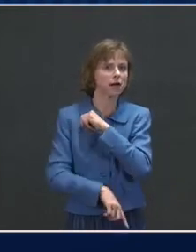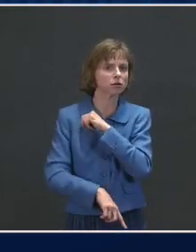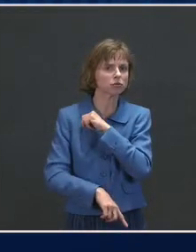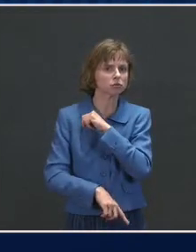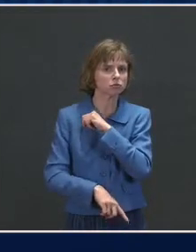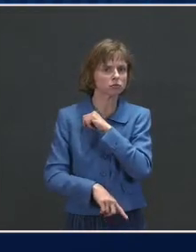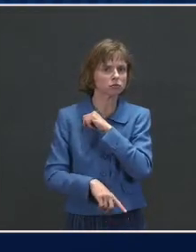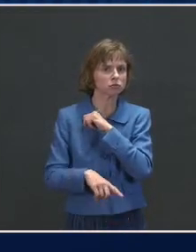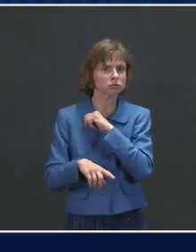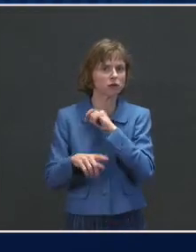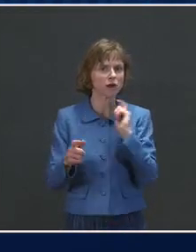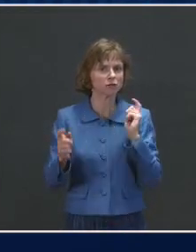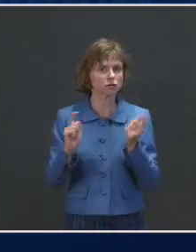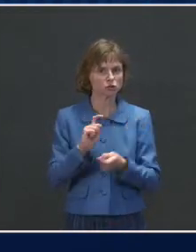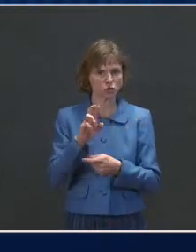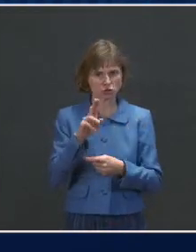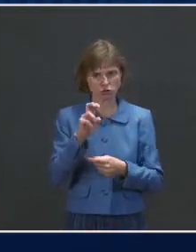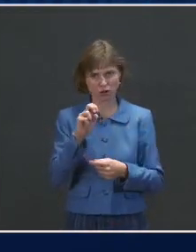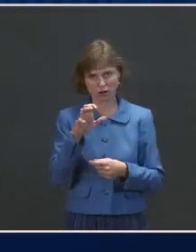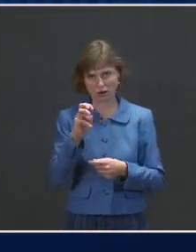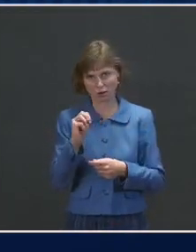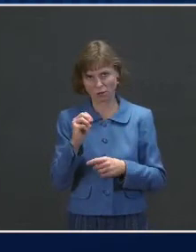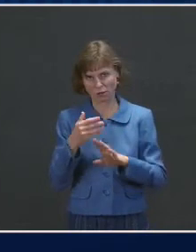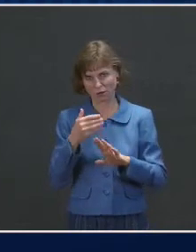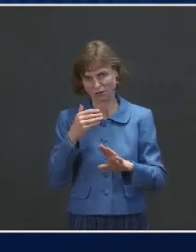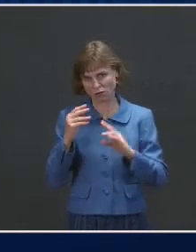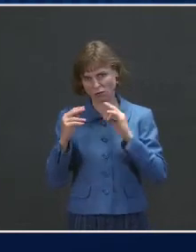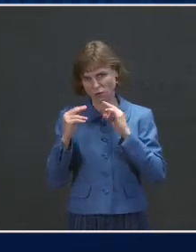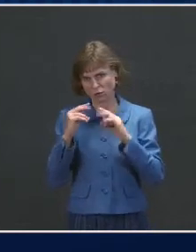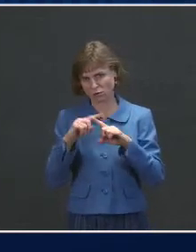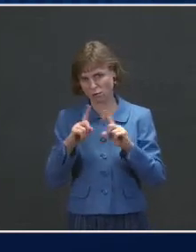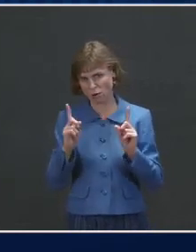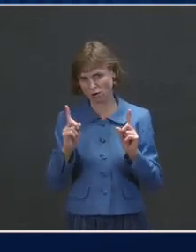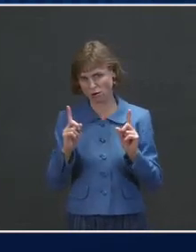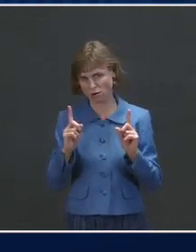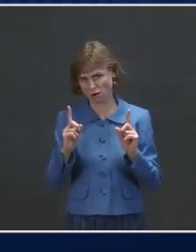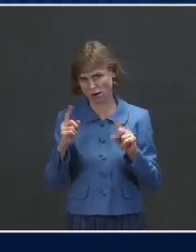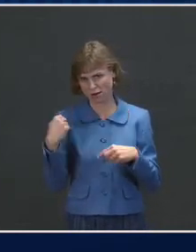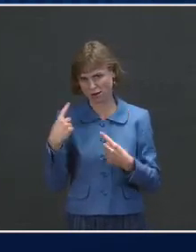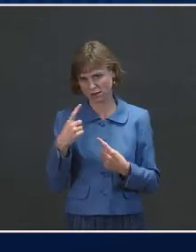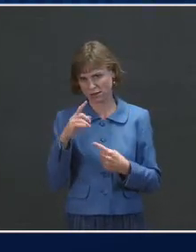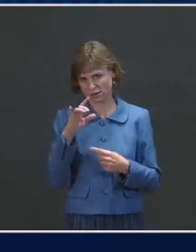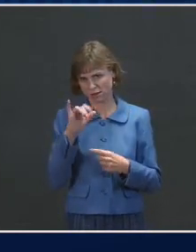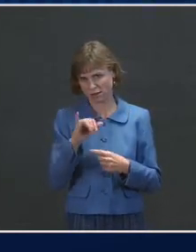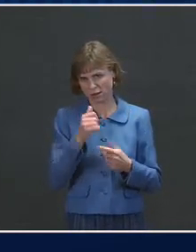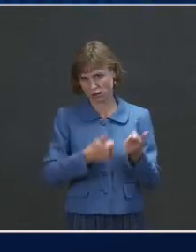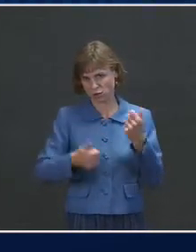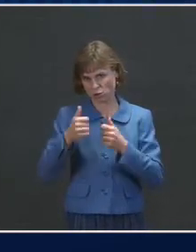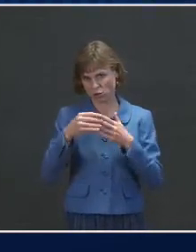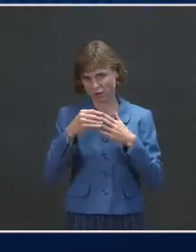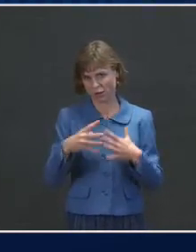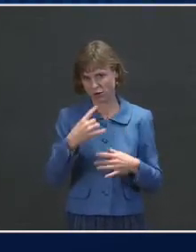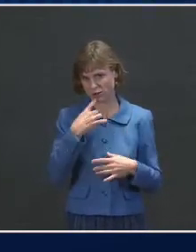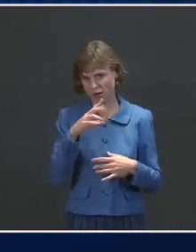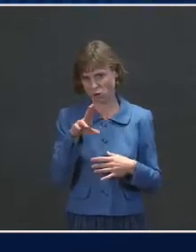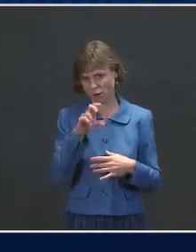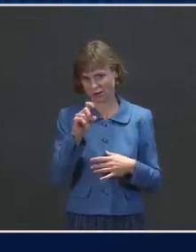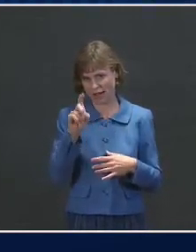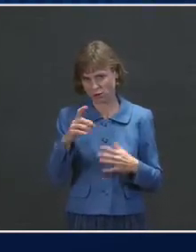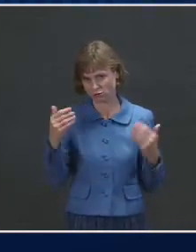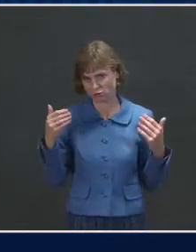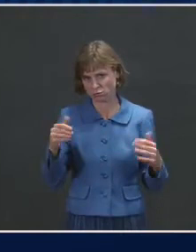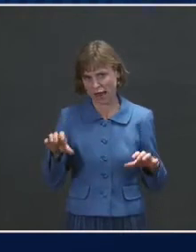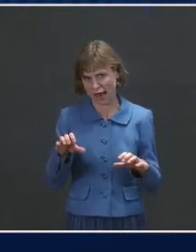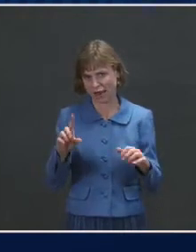uranium before negotiations could resume. But since then, the Supreme Leader has said that the U.S. has to act first and roll